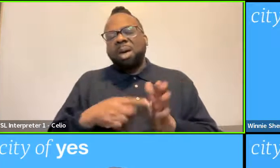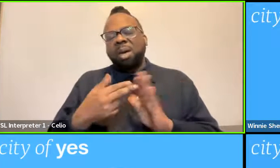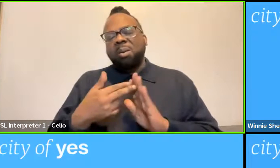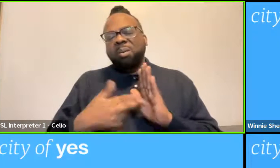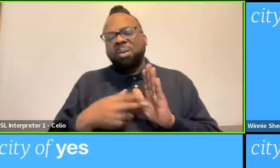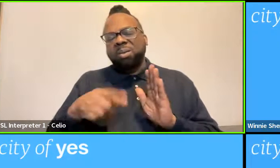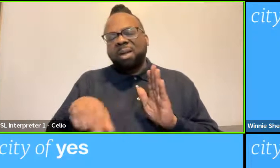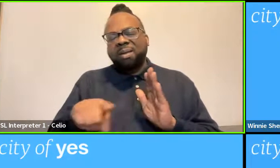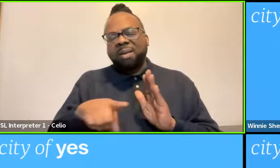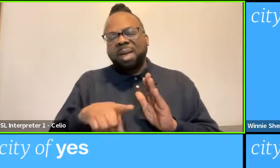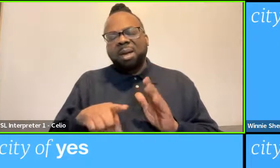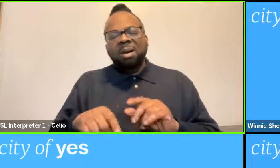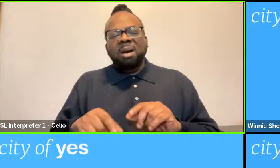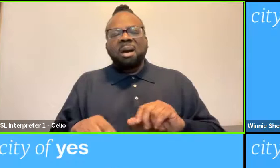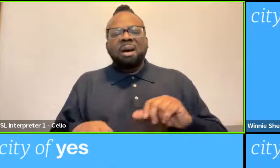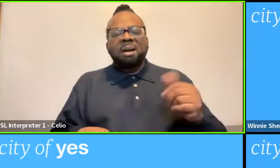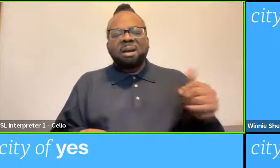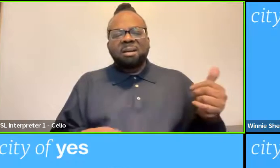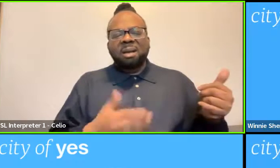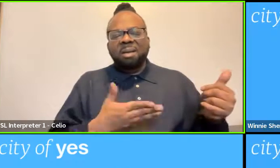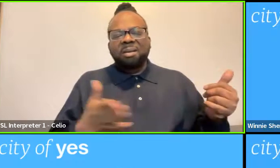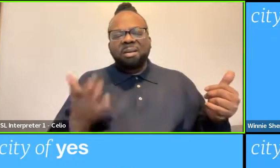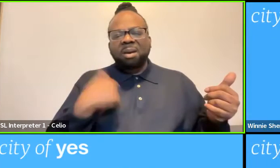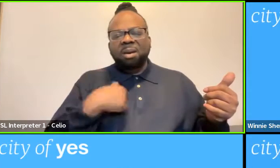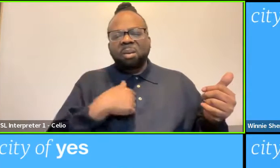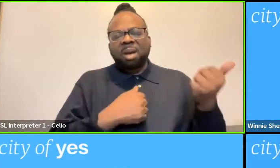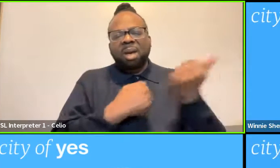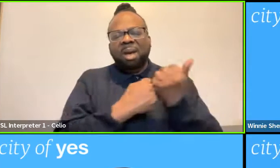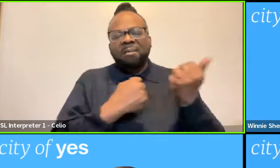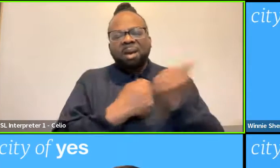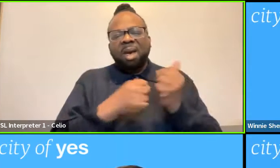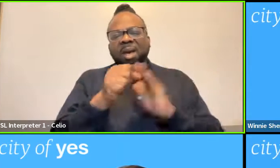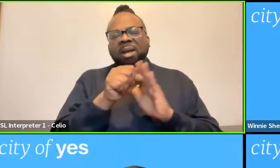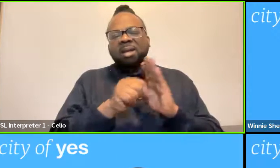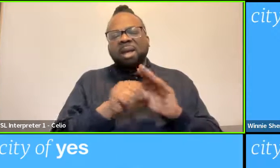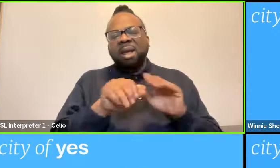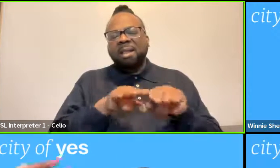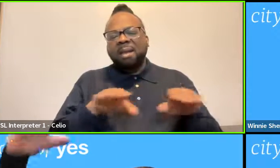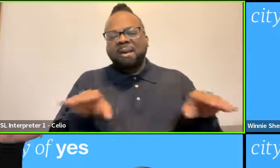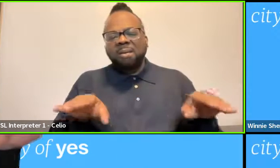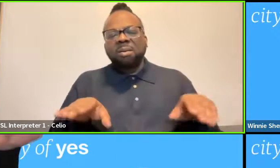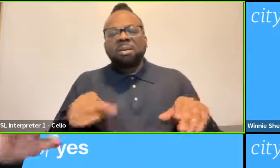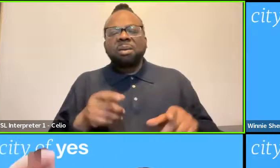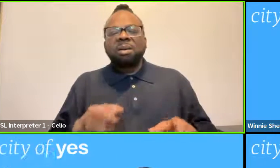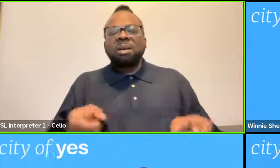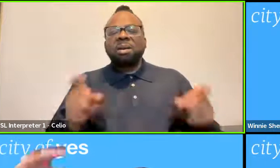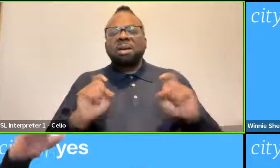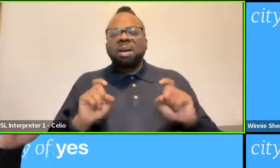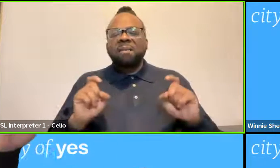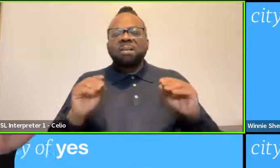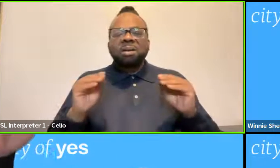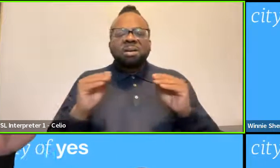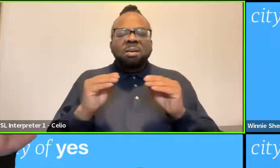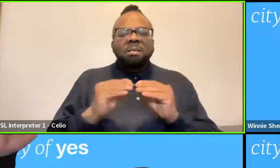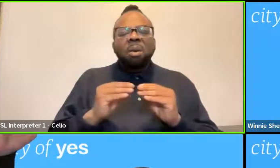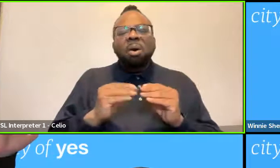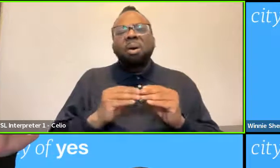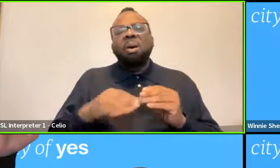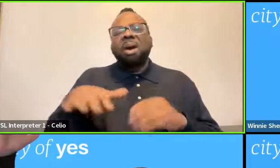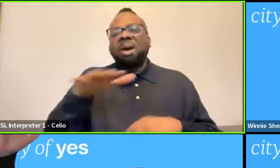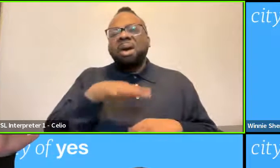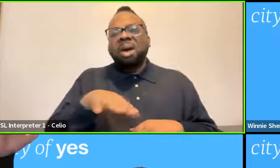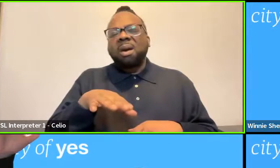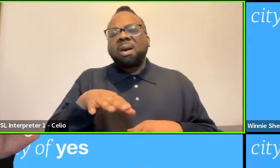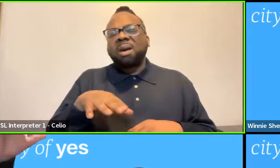I'll say another thing that we're advocating at the state level is to give us a little room to lift that cap, that